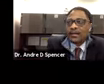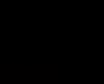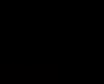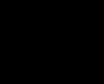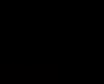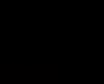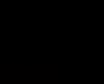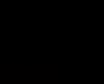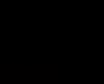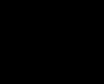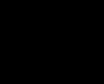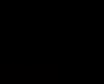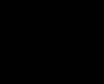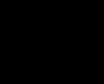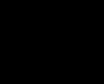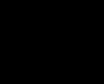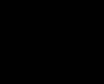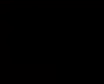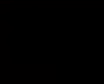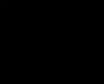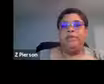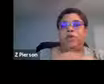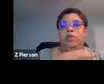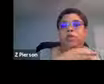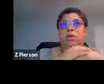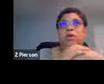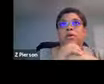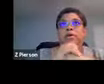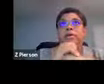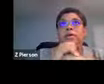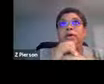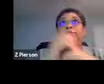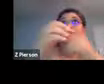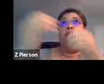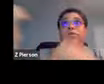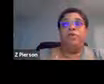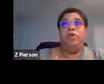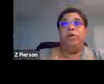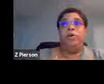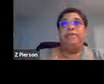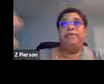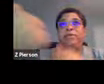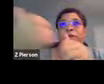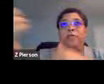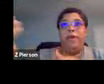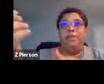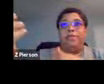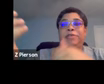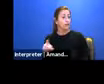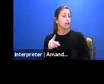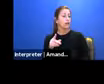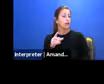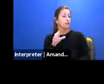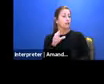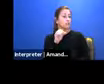community college. For a follow-up to that, so as they are going to ACC, whenever that